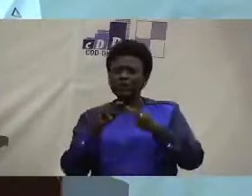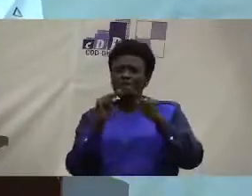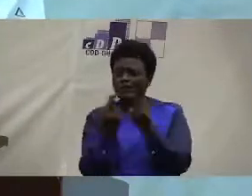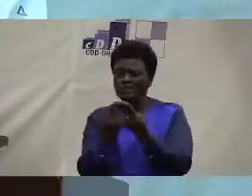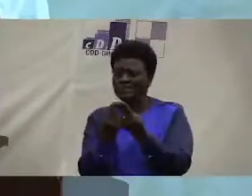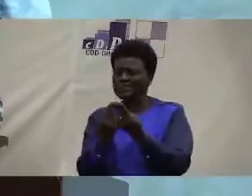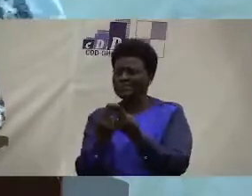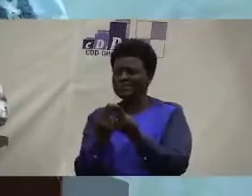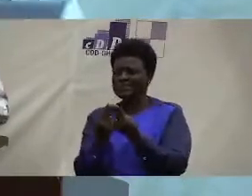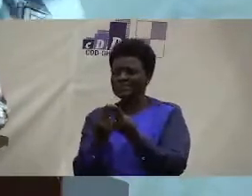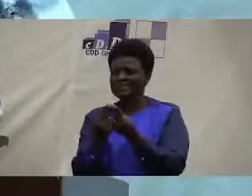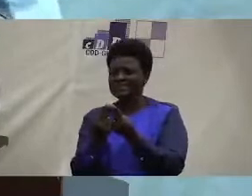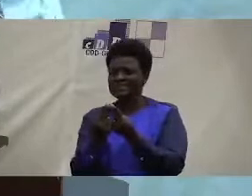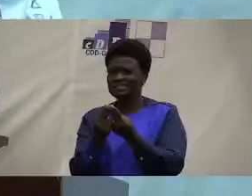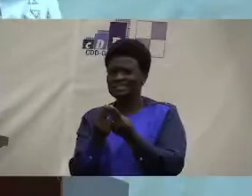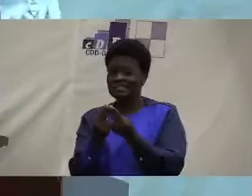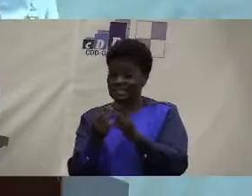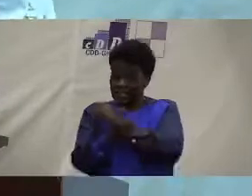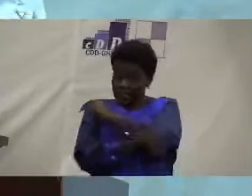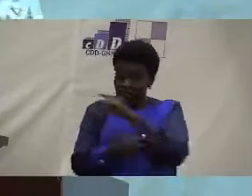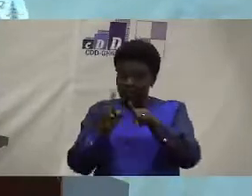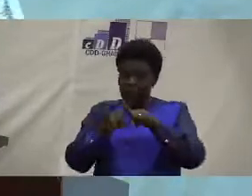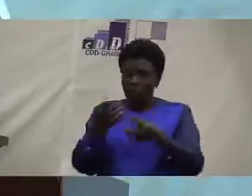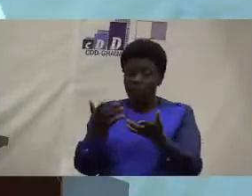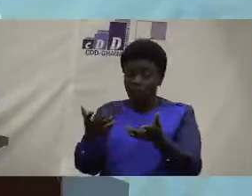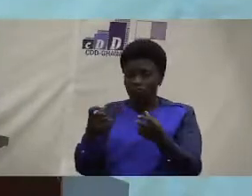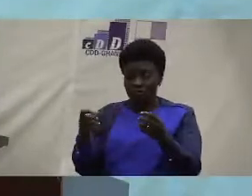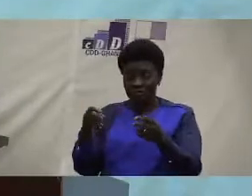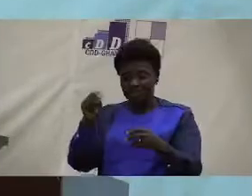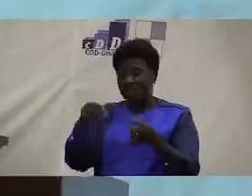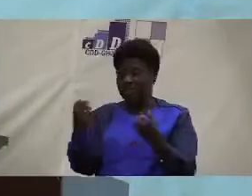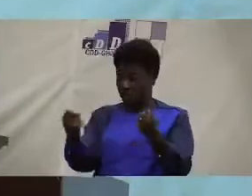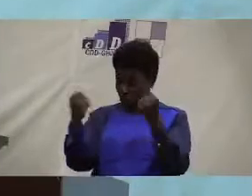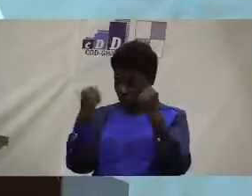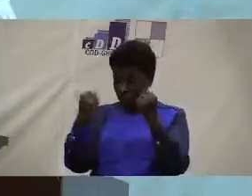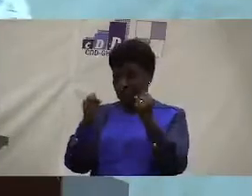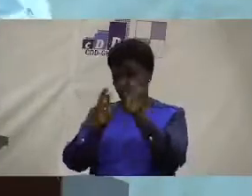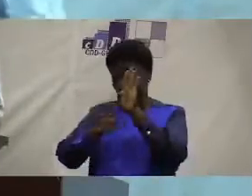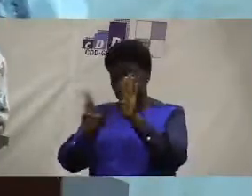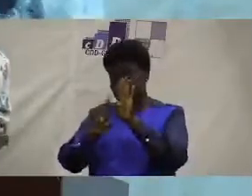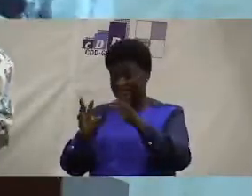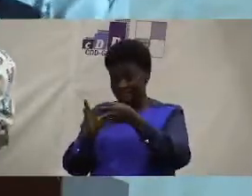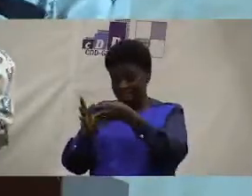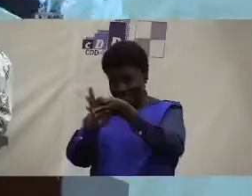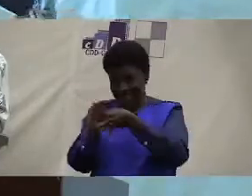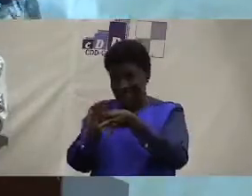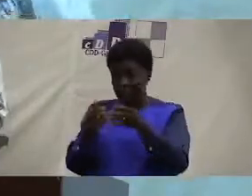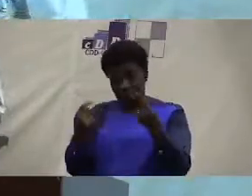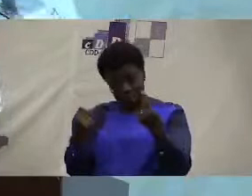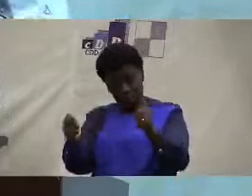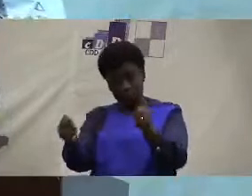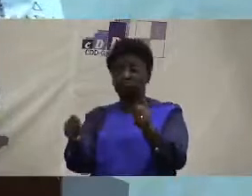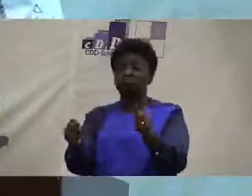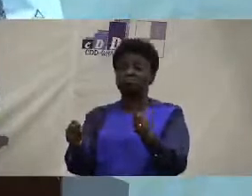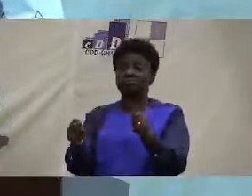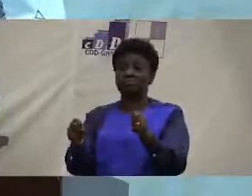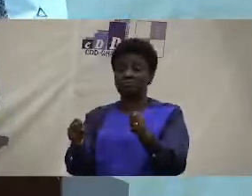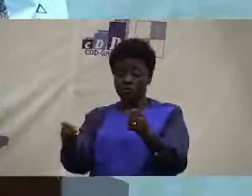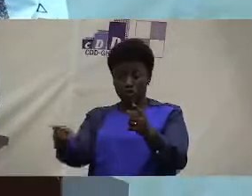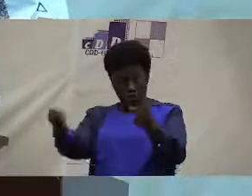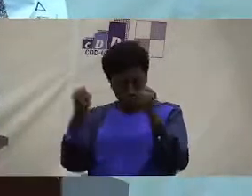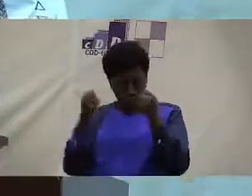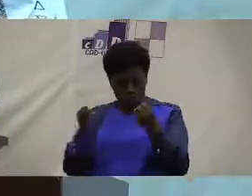our countries, but a stronger regional organization, a stronger regional attempt, a